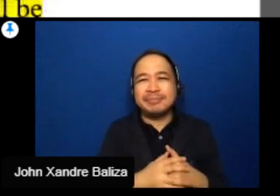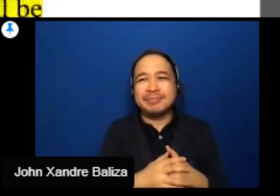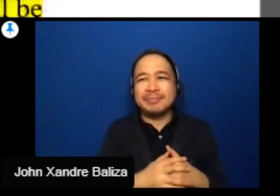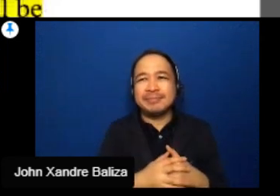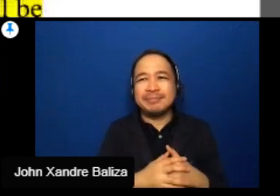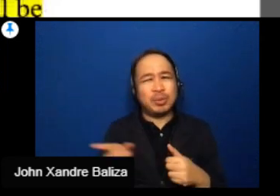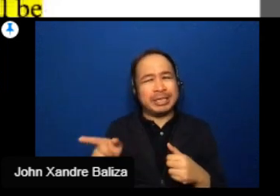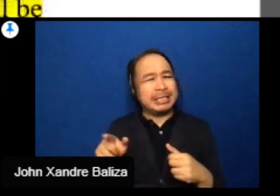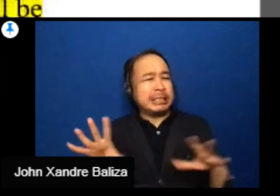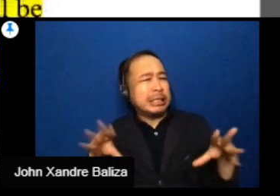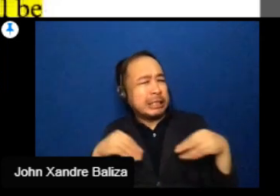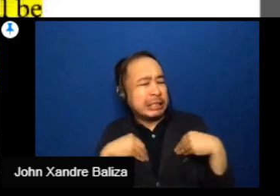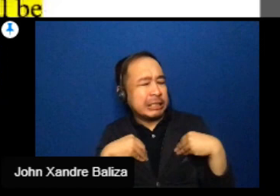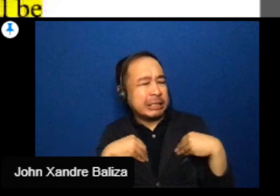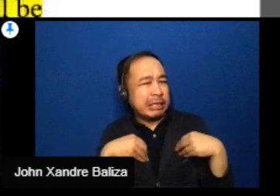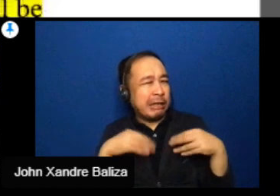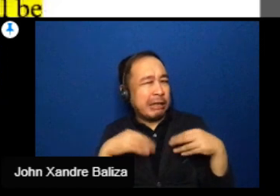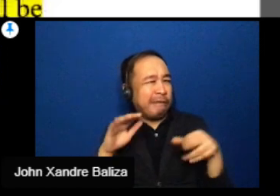Yeah.